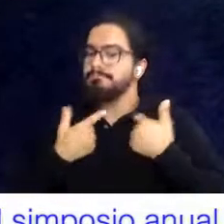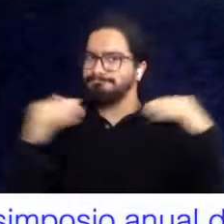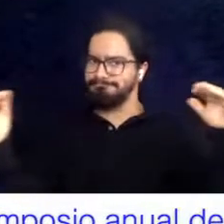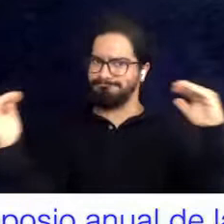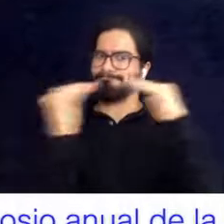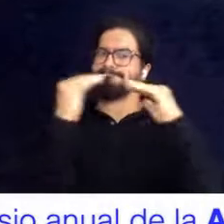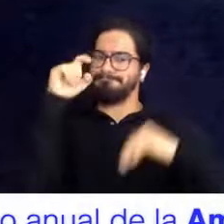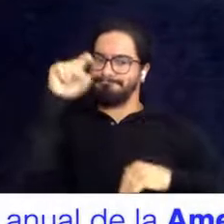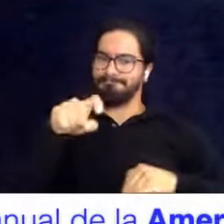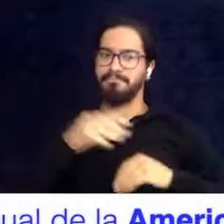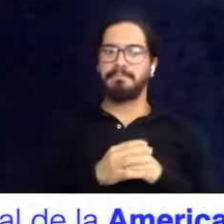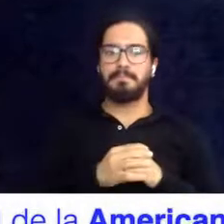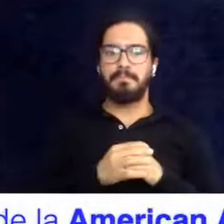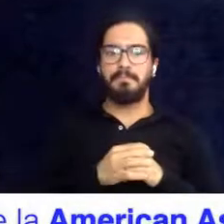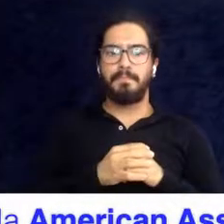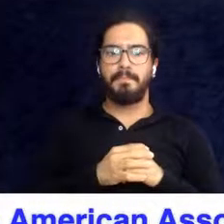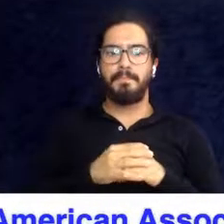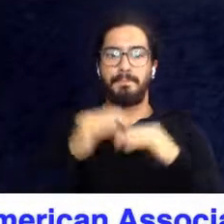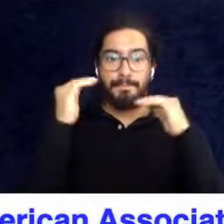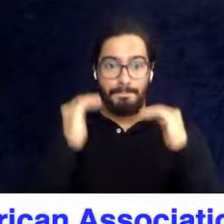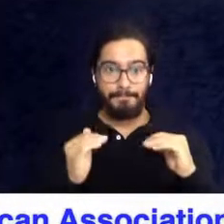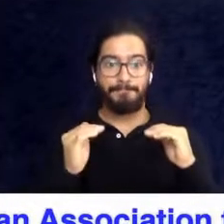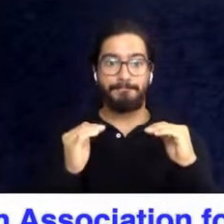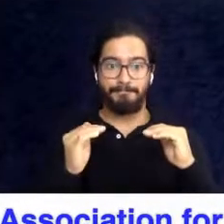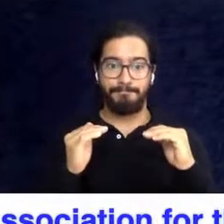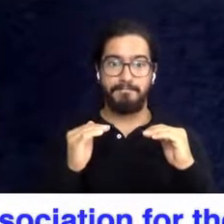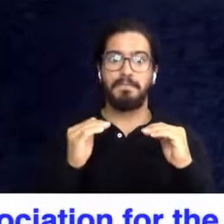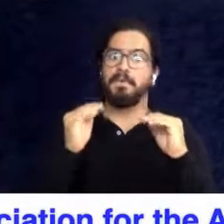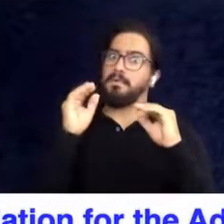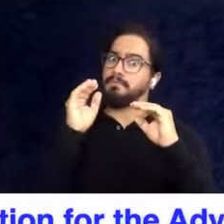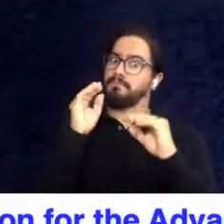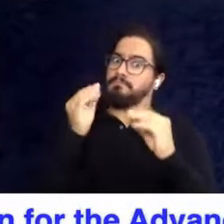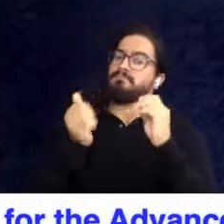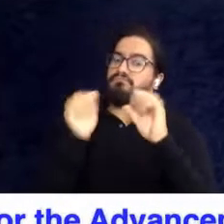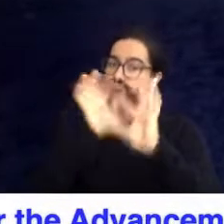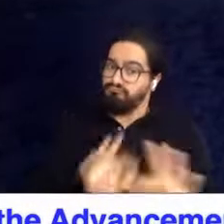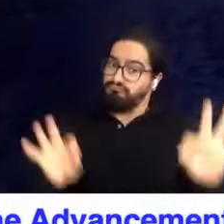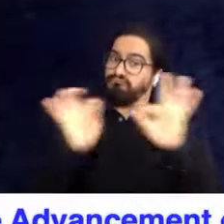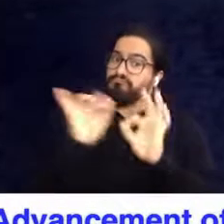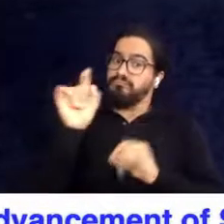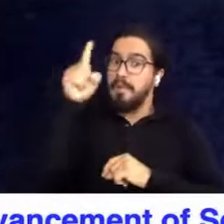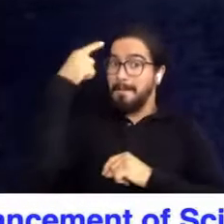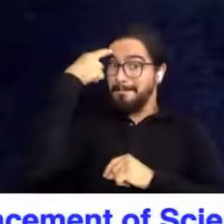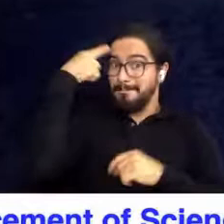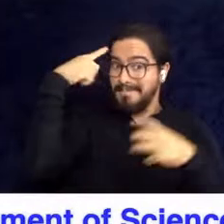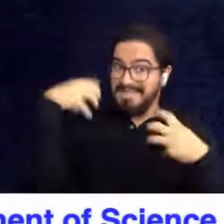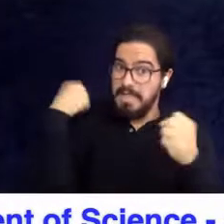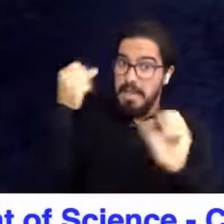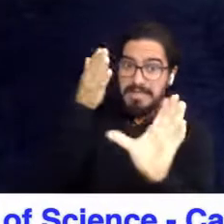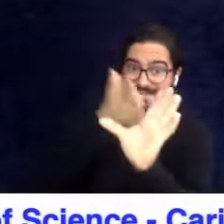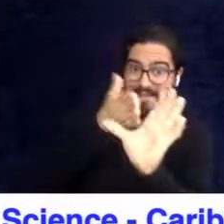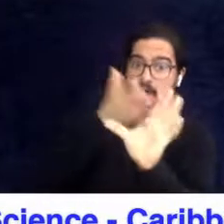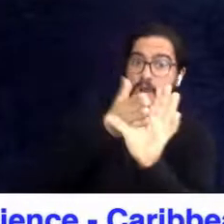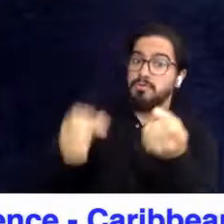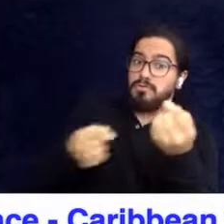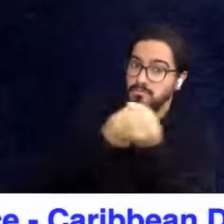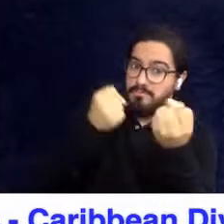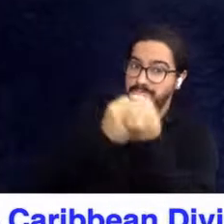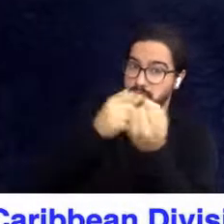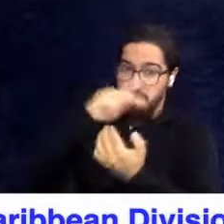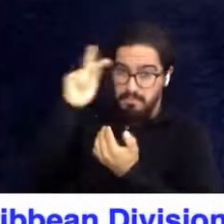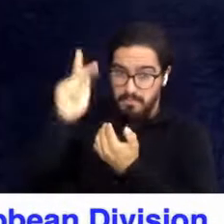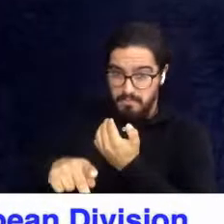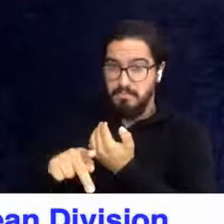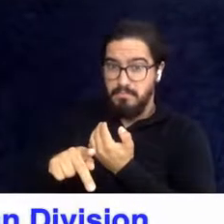by any means last or least, mental health and psychosocial support programs must